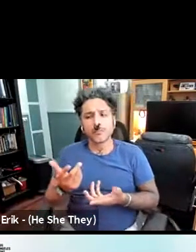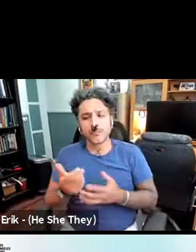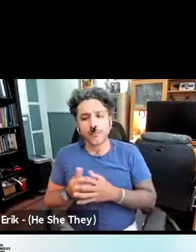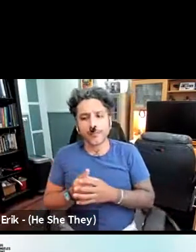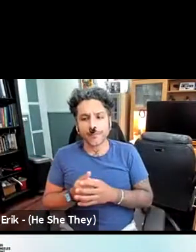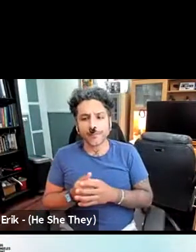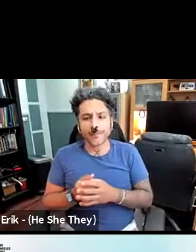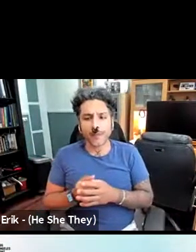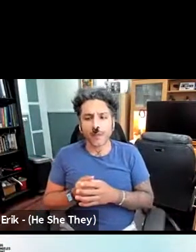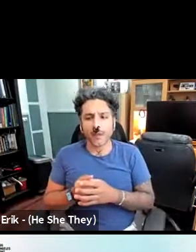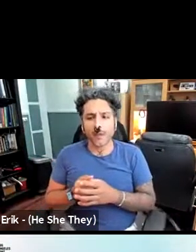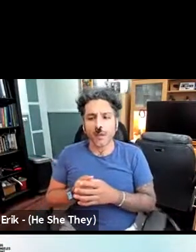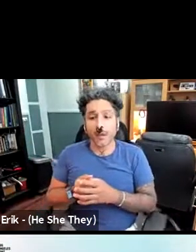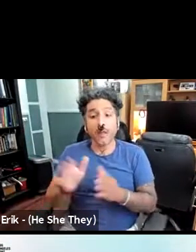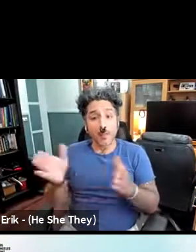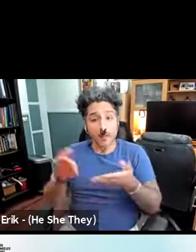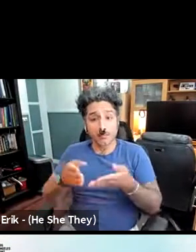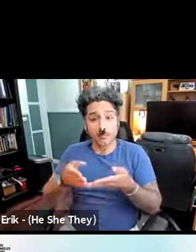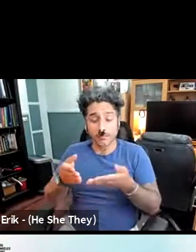Because